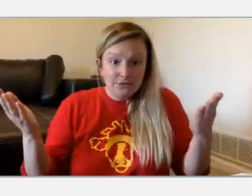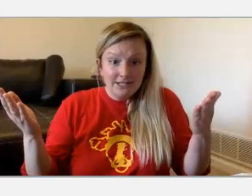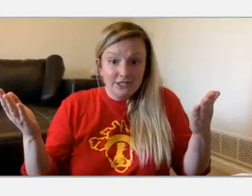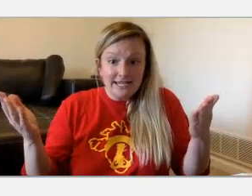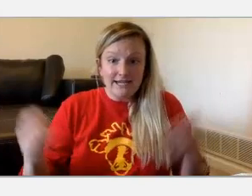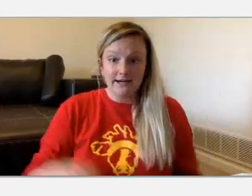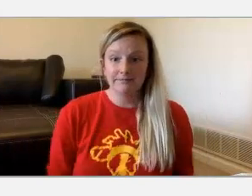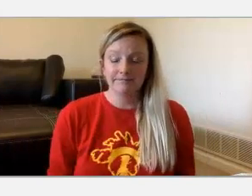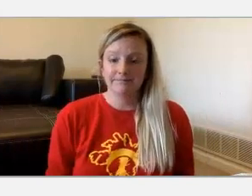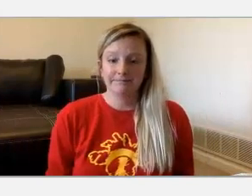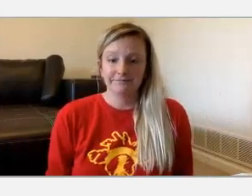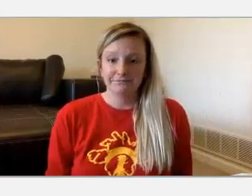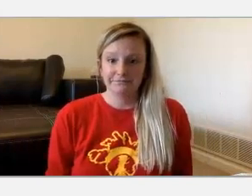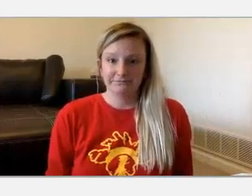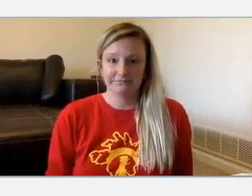Can you touch the ear?